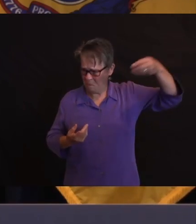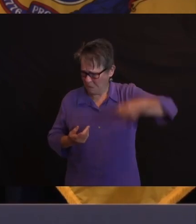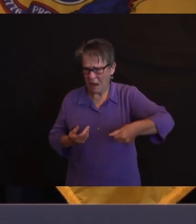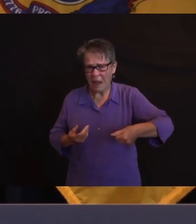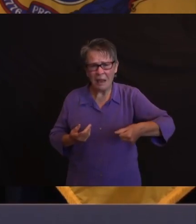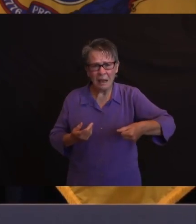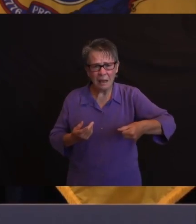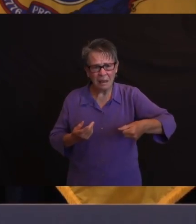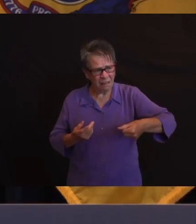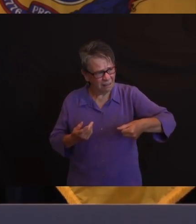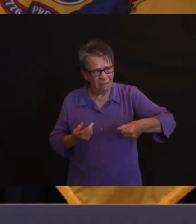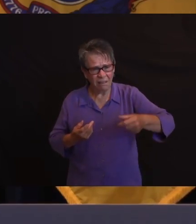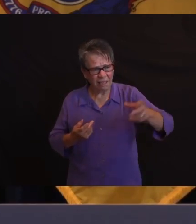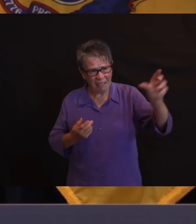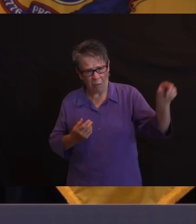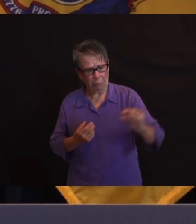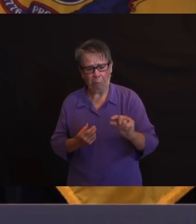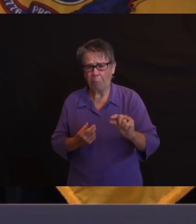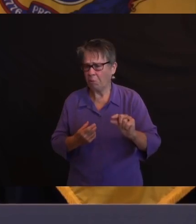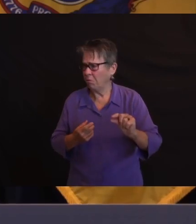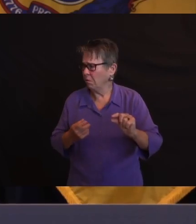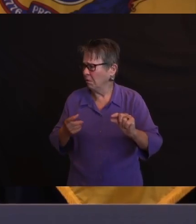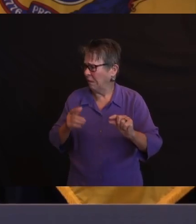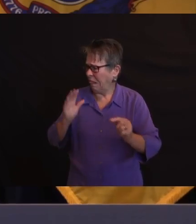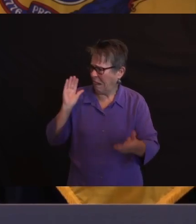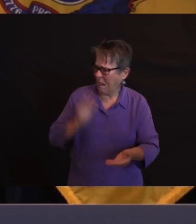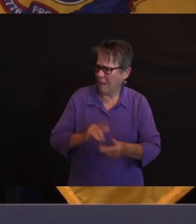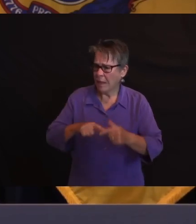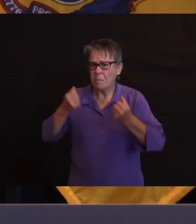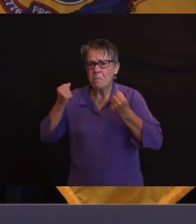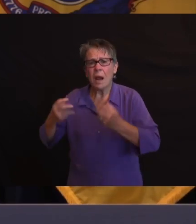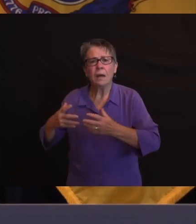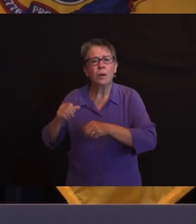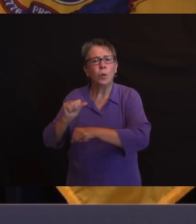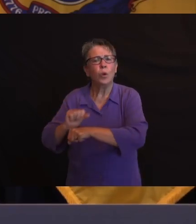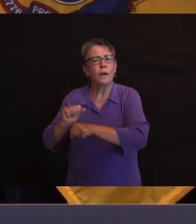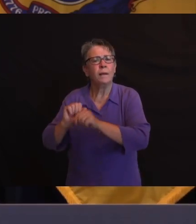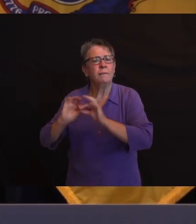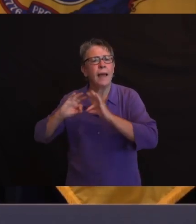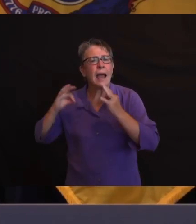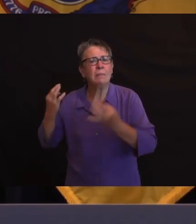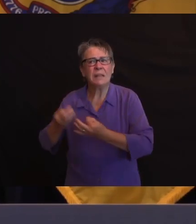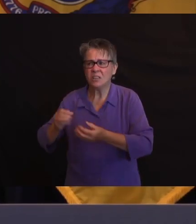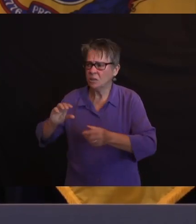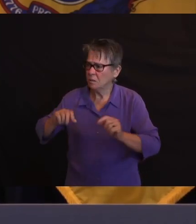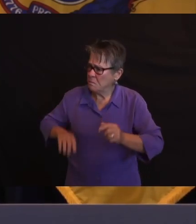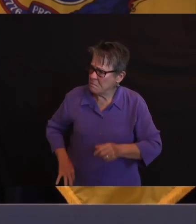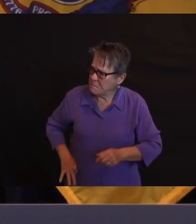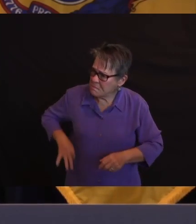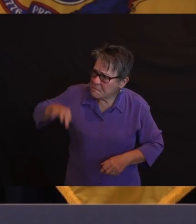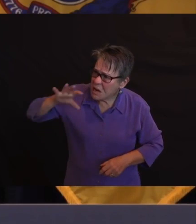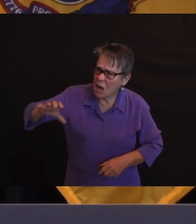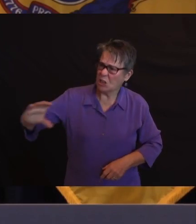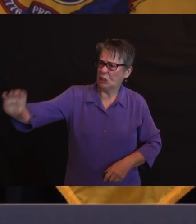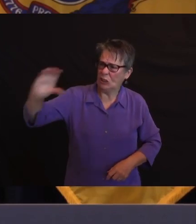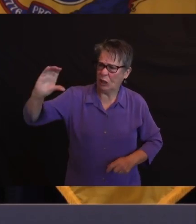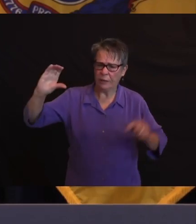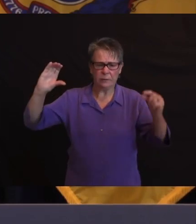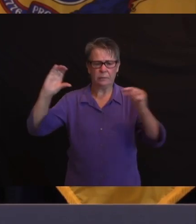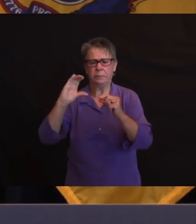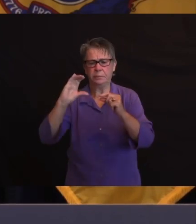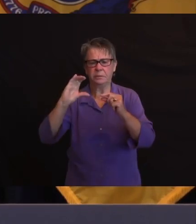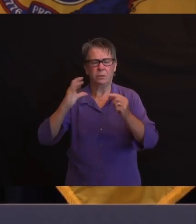that's the way it should be. It should be the other direction. Folks who have means paying a little bit more to help us rebuild our middle class. And